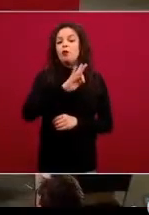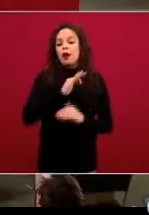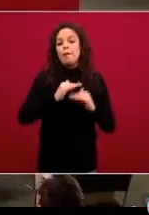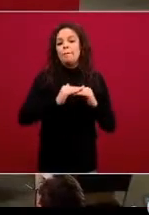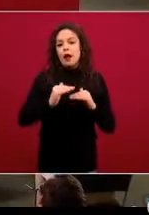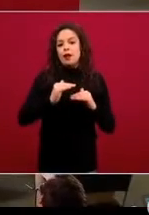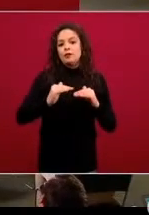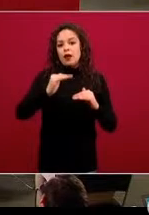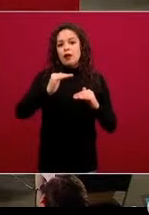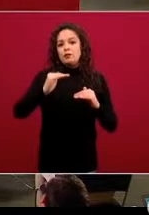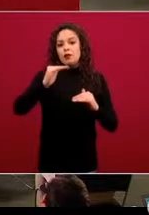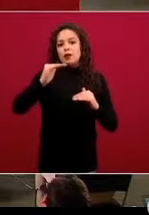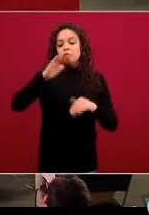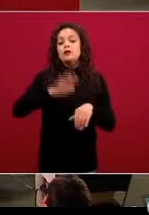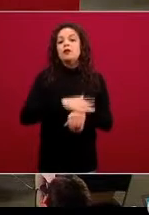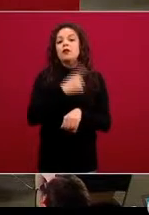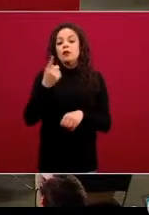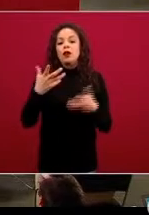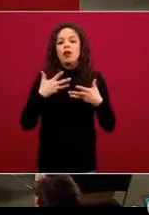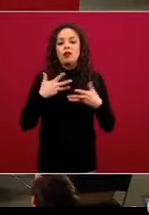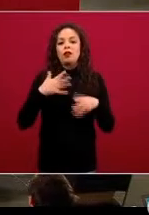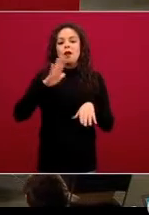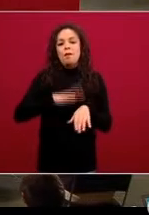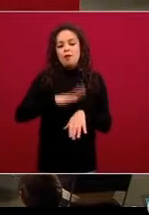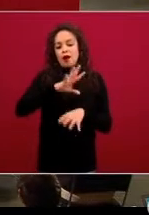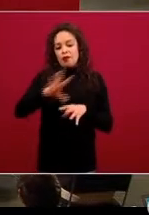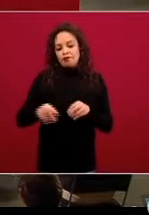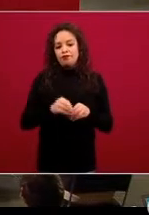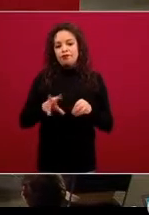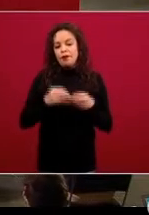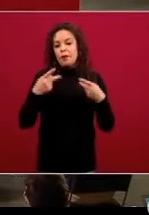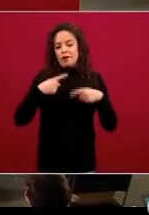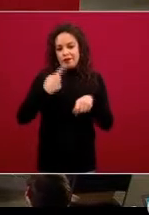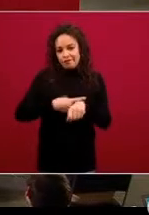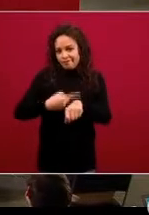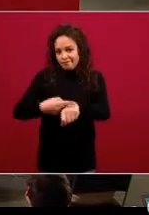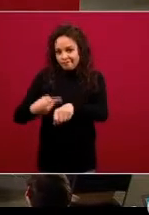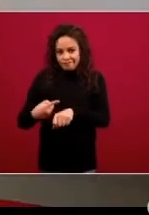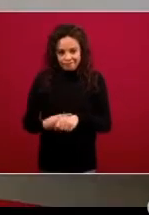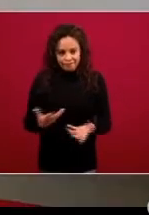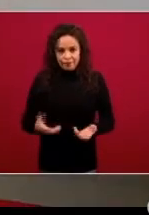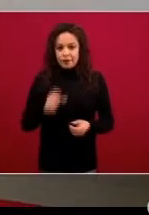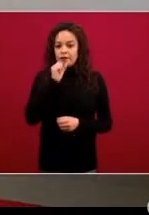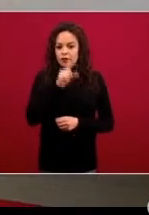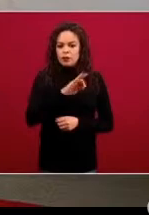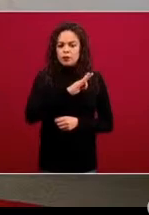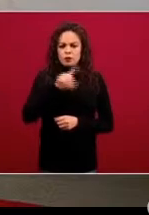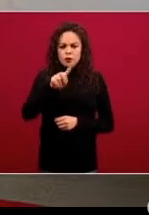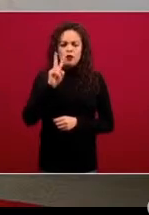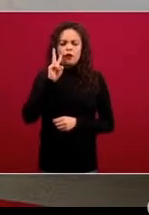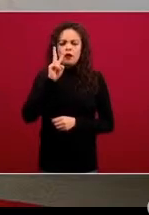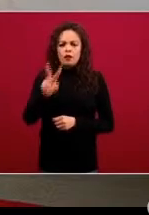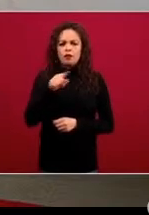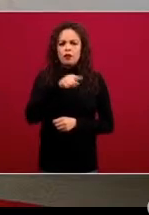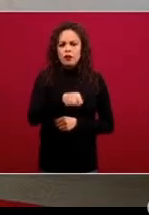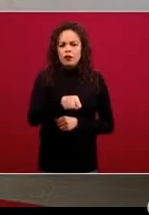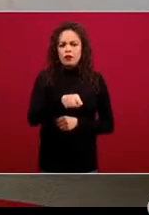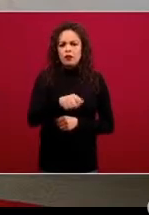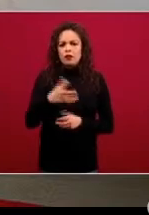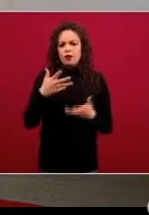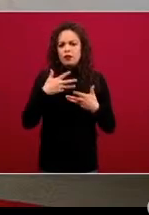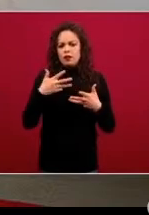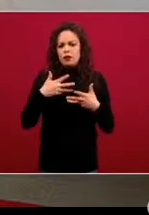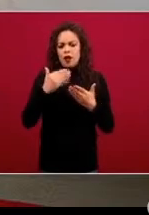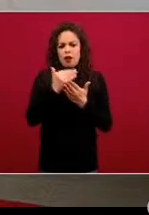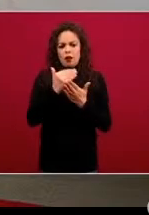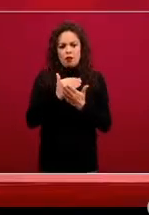number cases, because those ones will continue to go up and up, up and up, and they will continue to